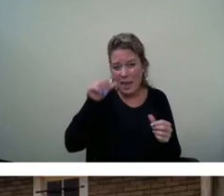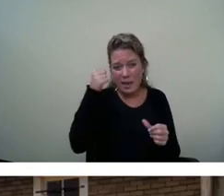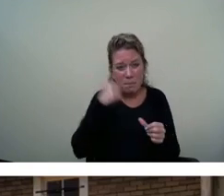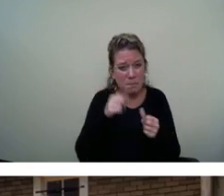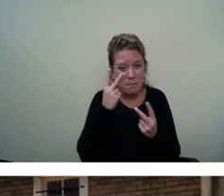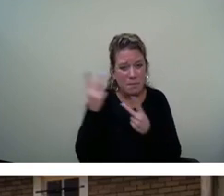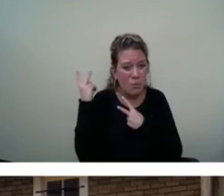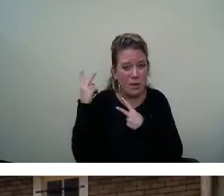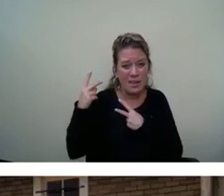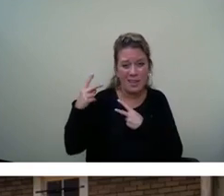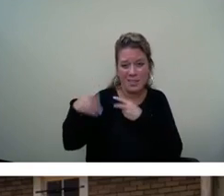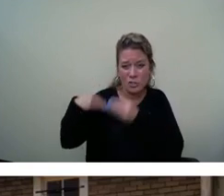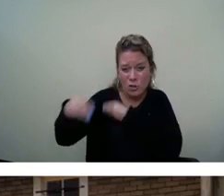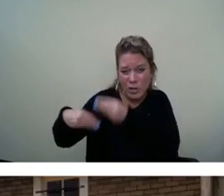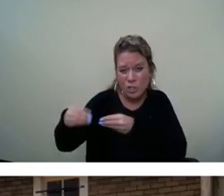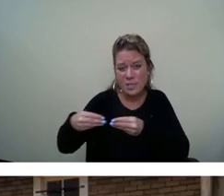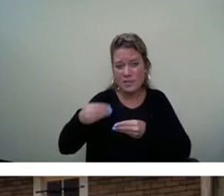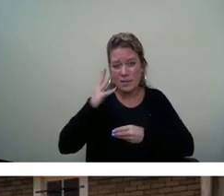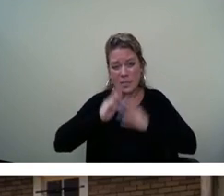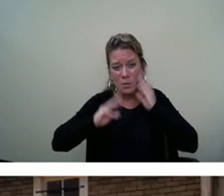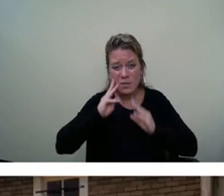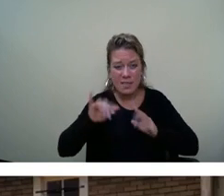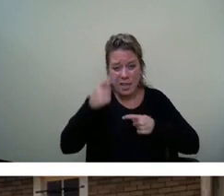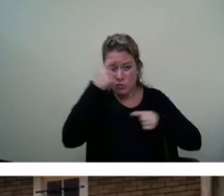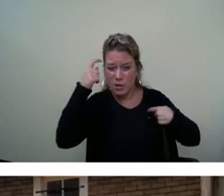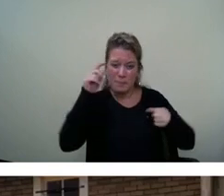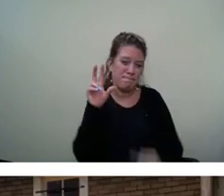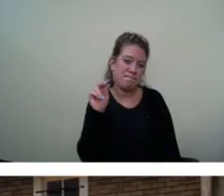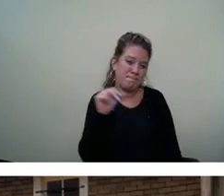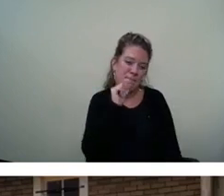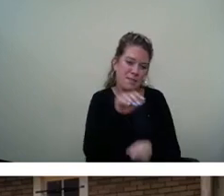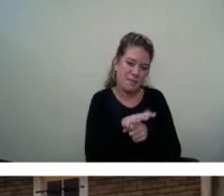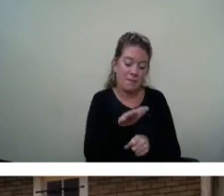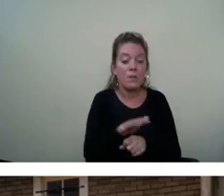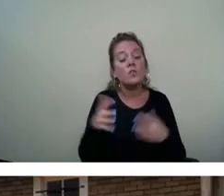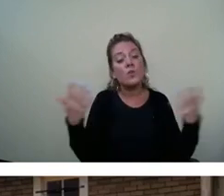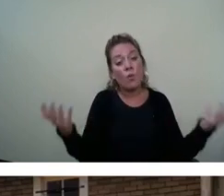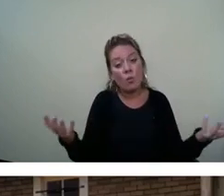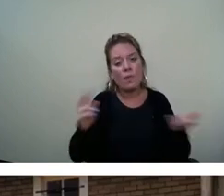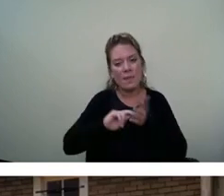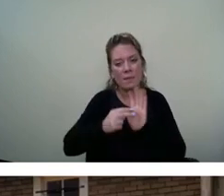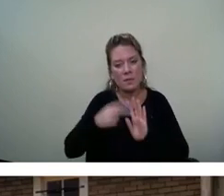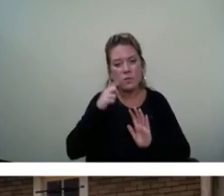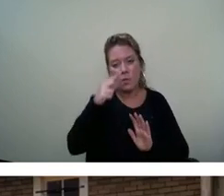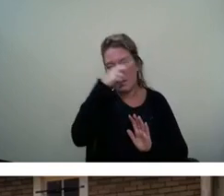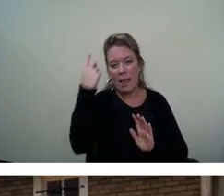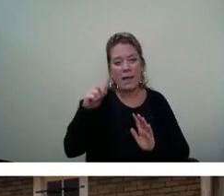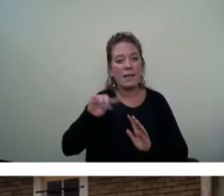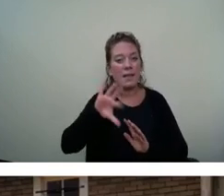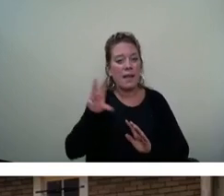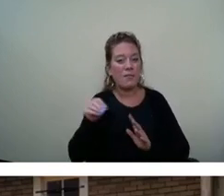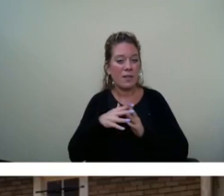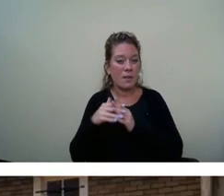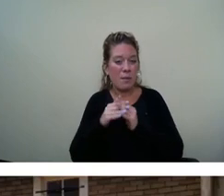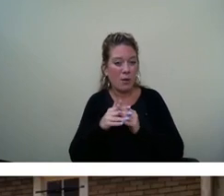So let's think about what this means for the Black and African American community today. So, like I